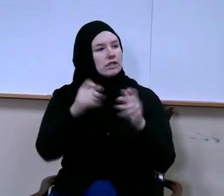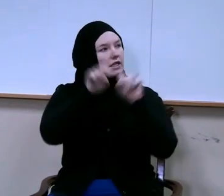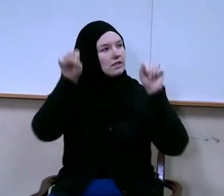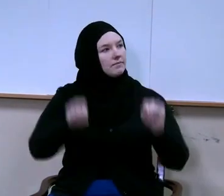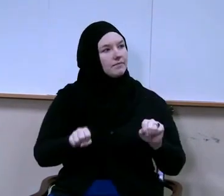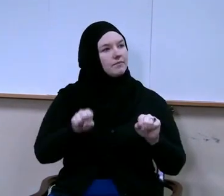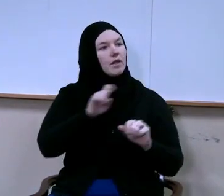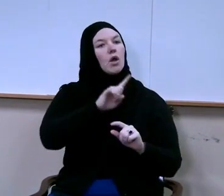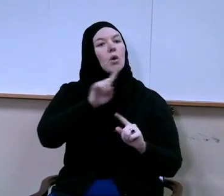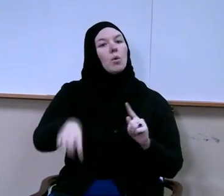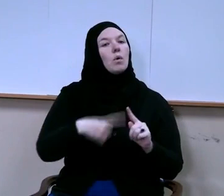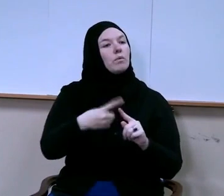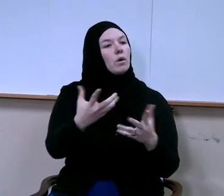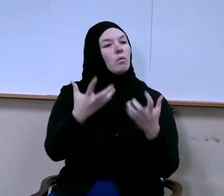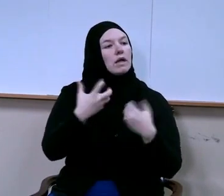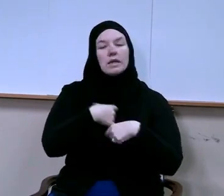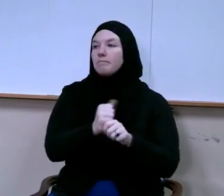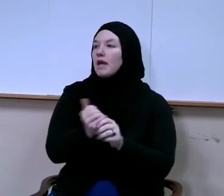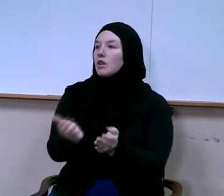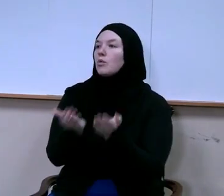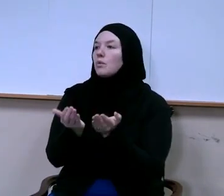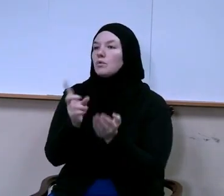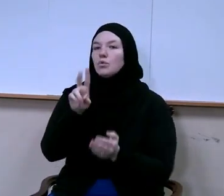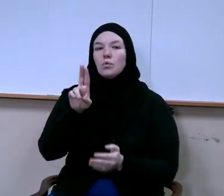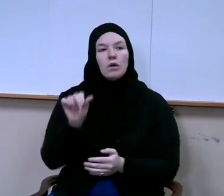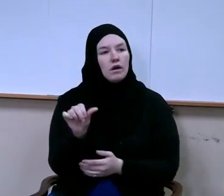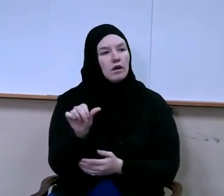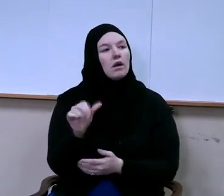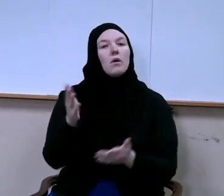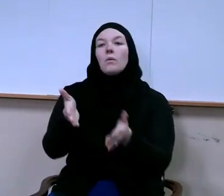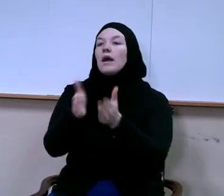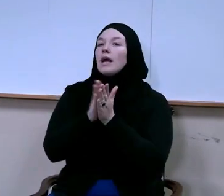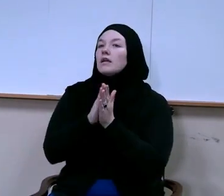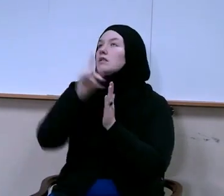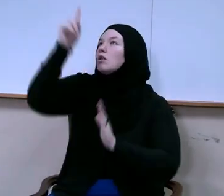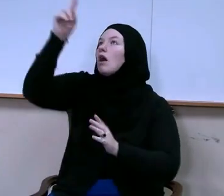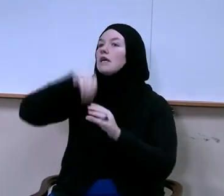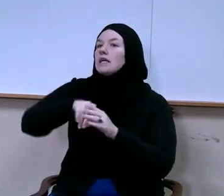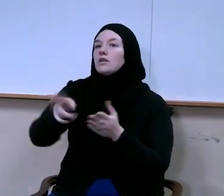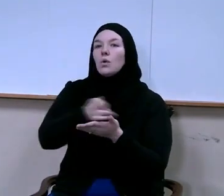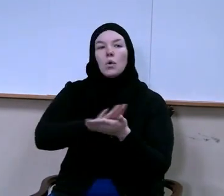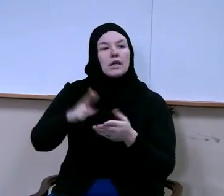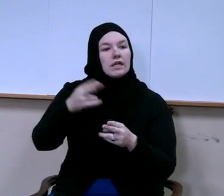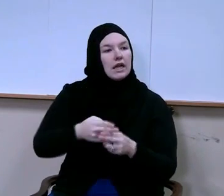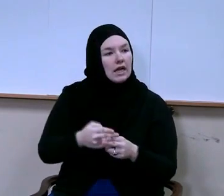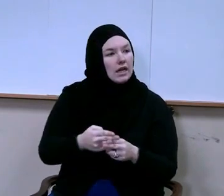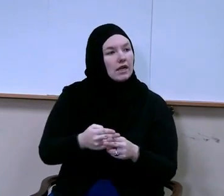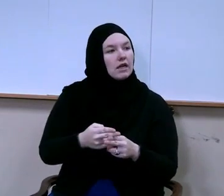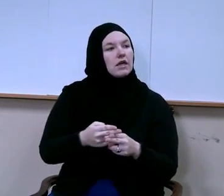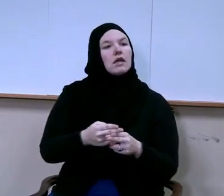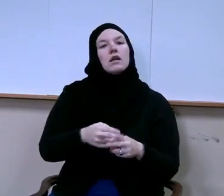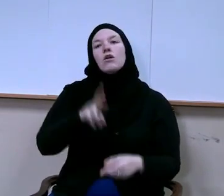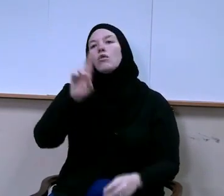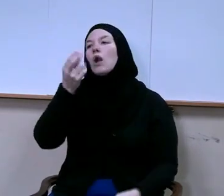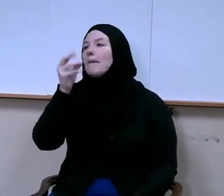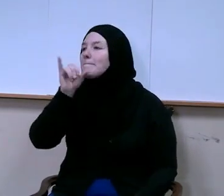system. When we want to make dua, we ask Allah in His holy names for what we want. Ya